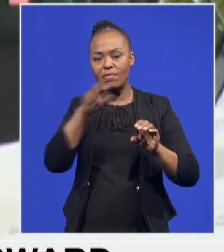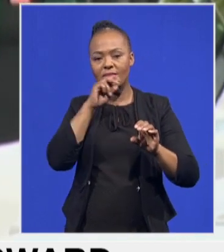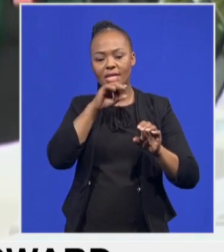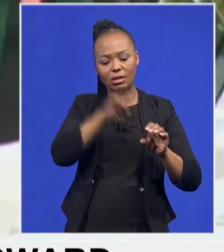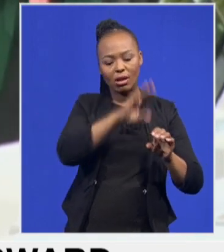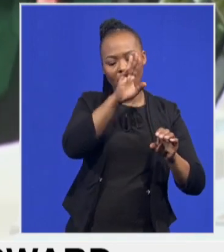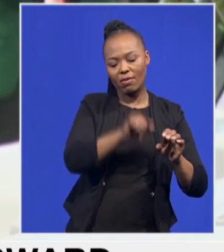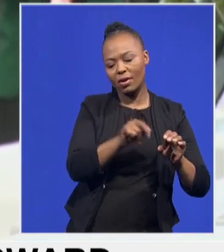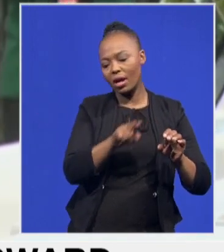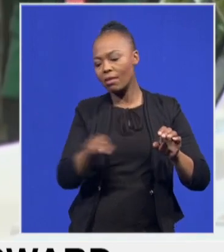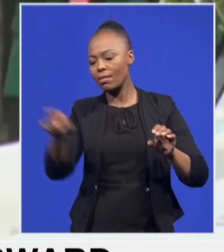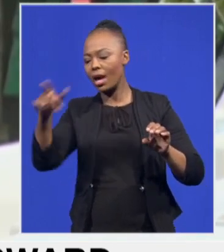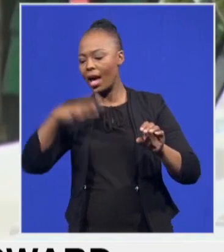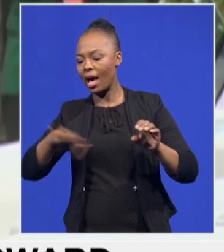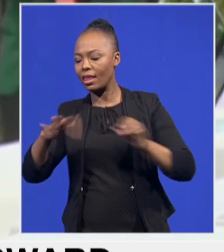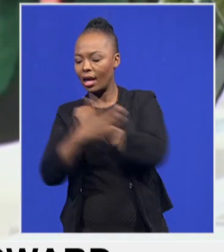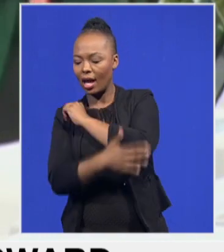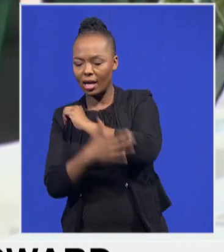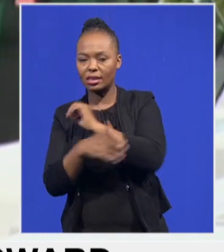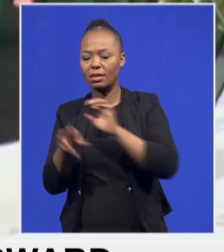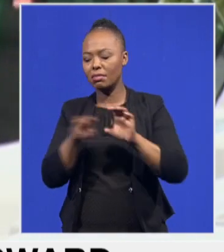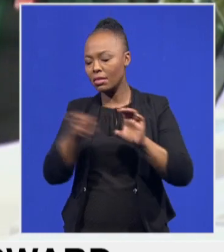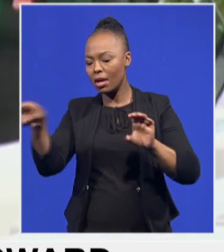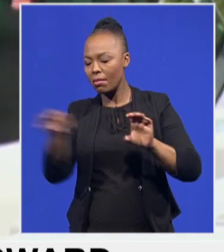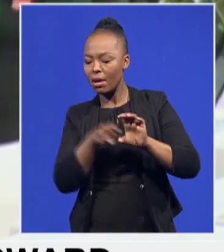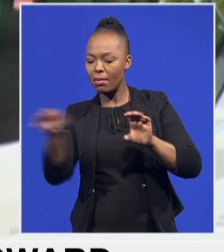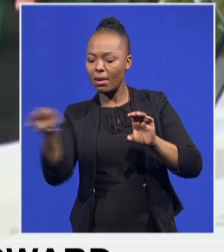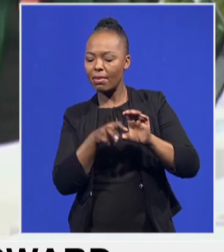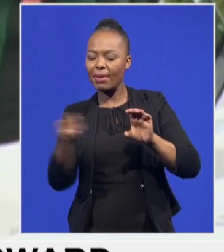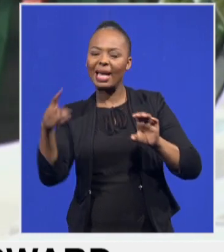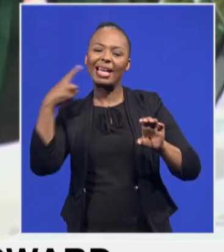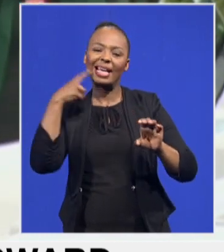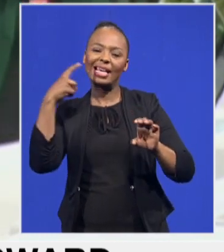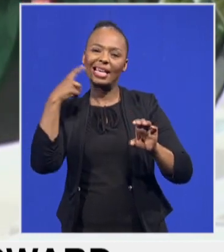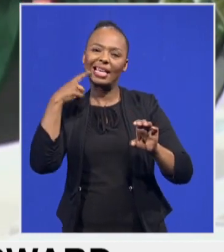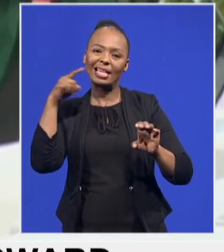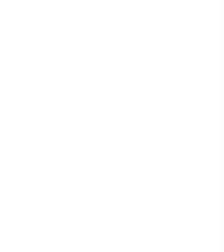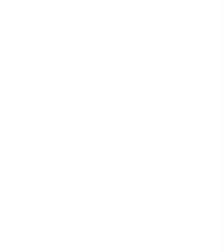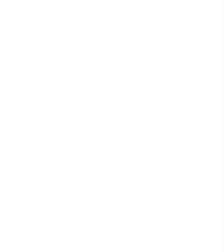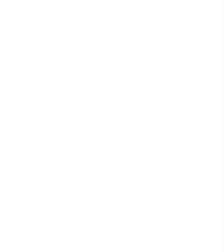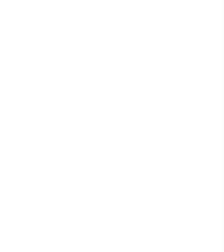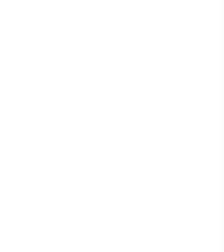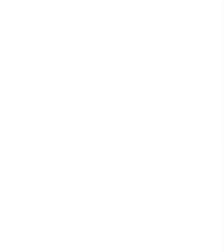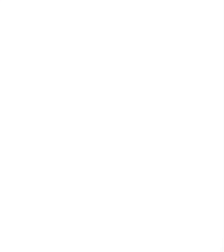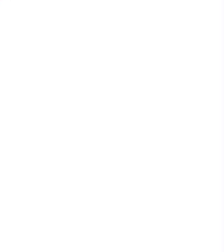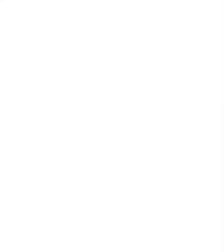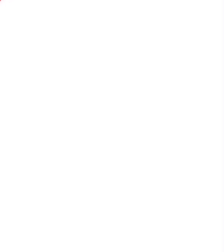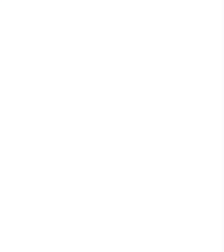the buyers meeting with some of the exhibitors here and really putting Africa on the map.